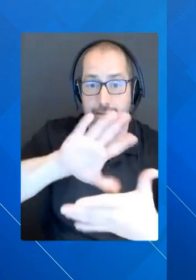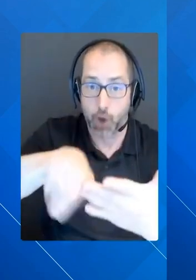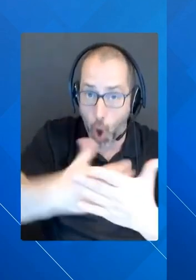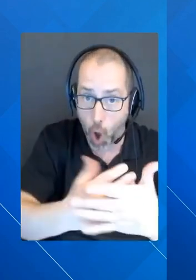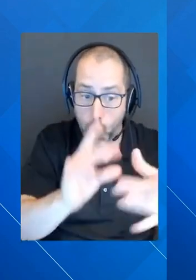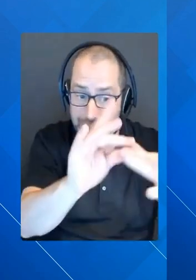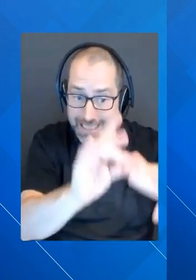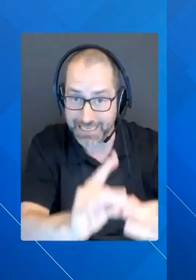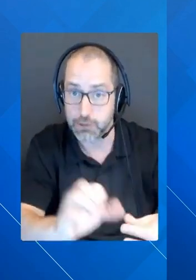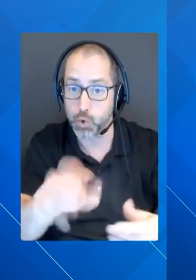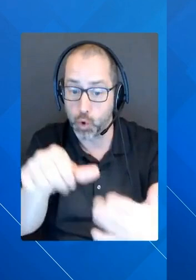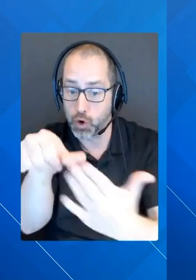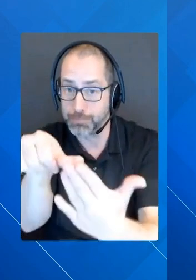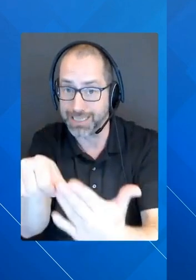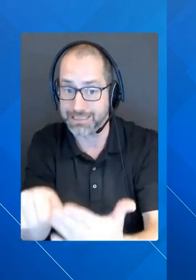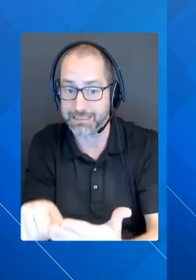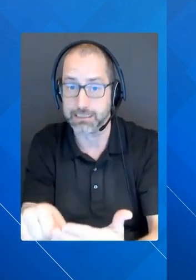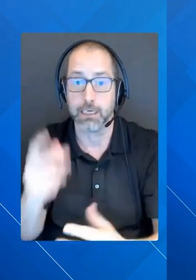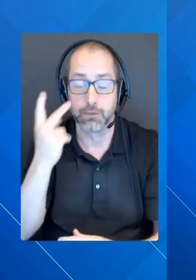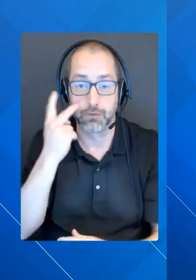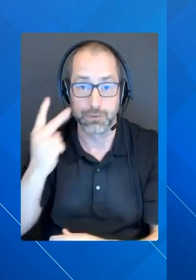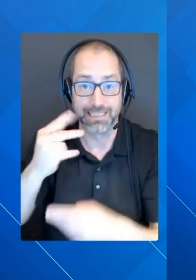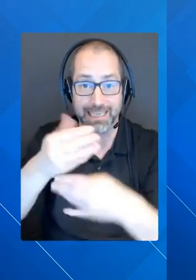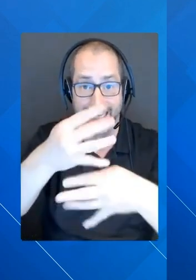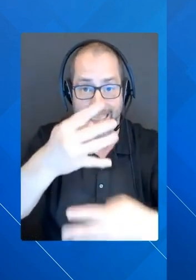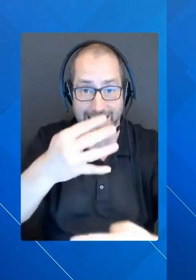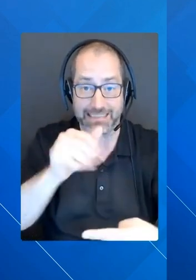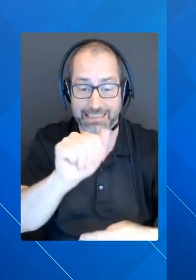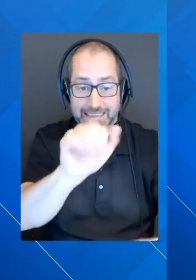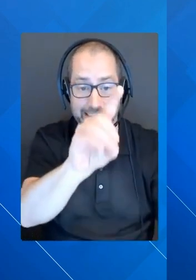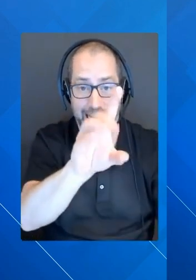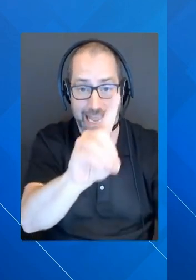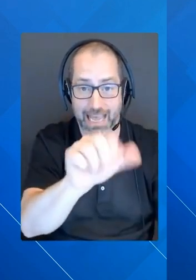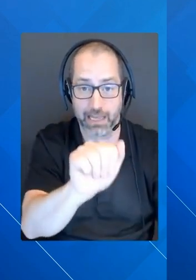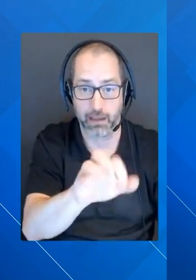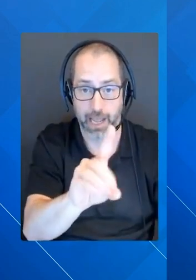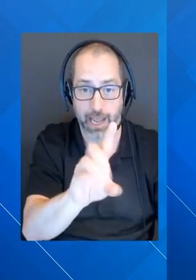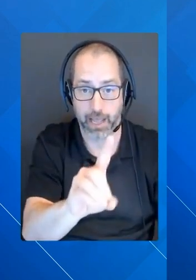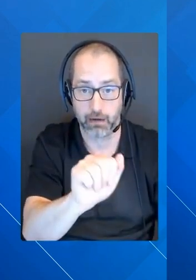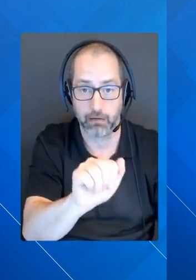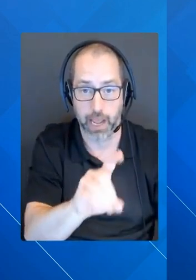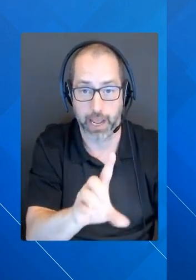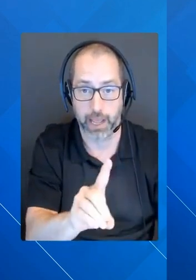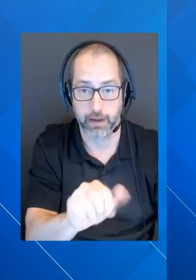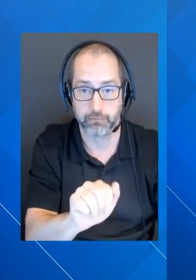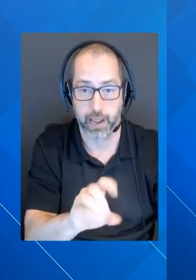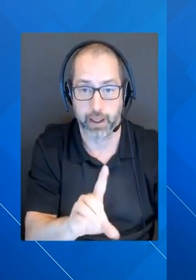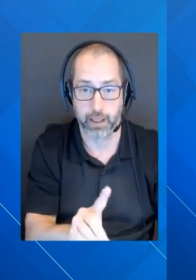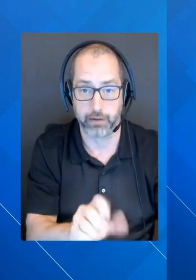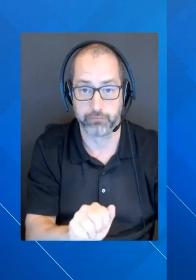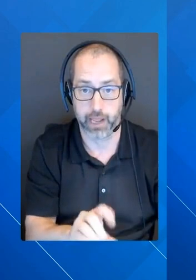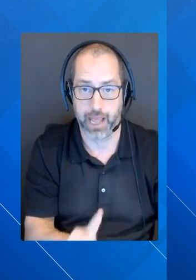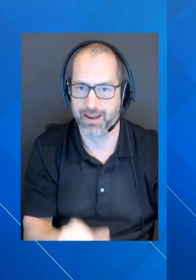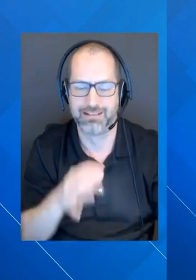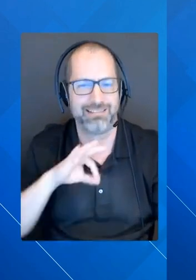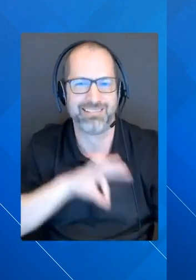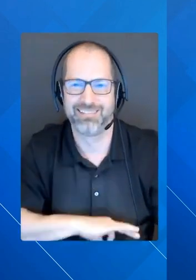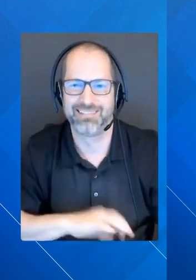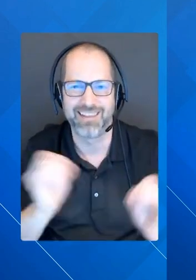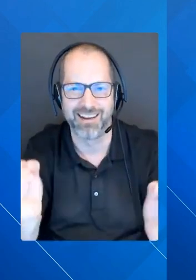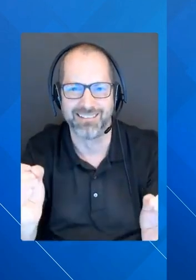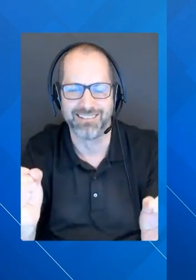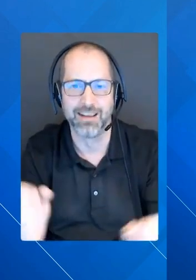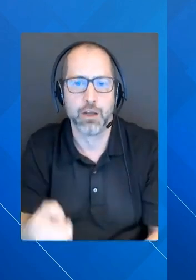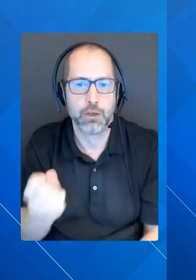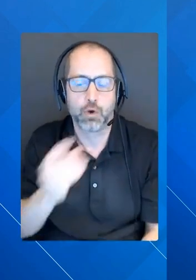if you just saw a list that said add, add, add, add, that wouldn't be super helpful. So again, behind the